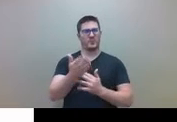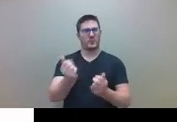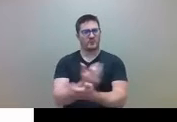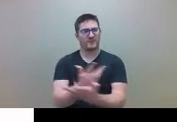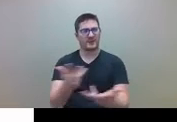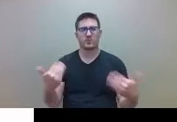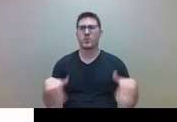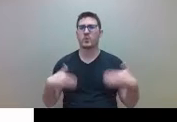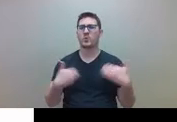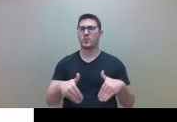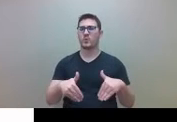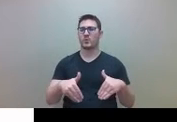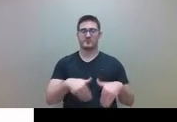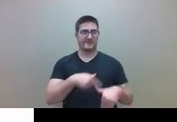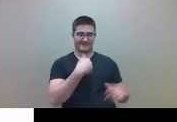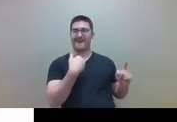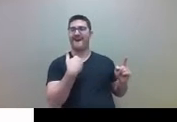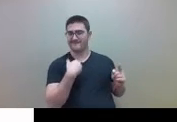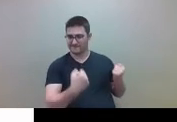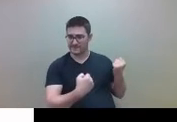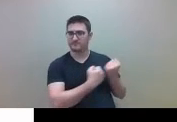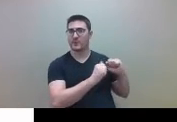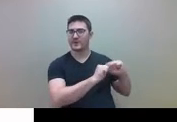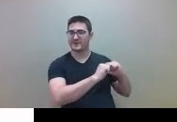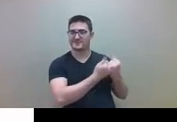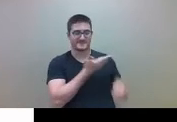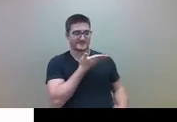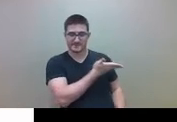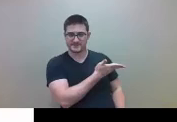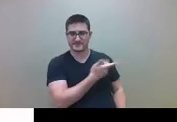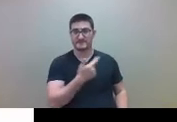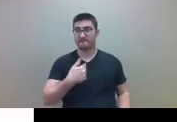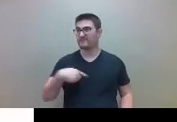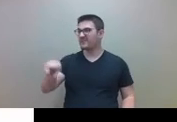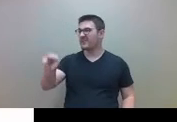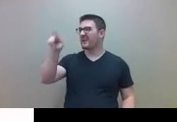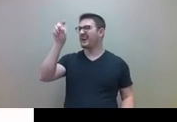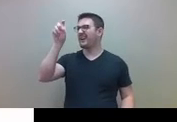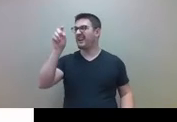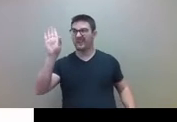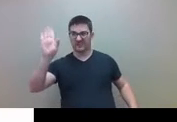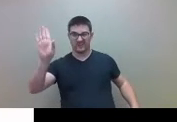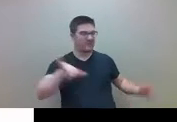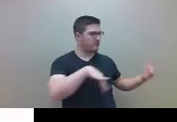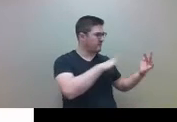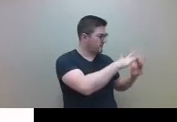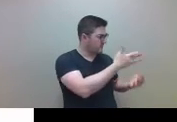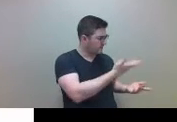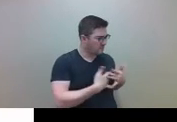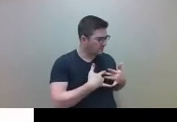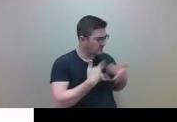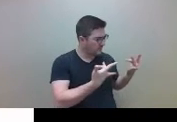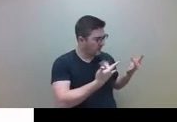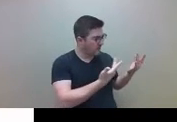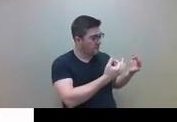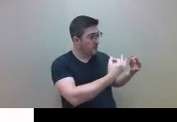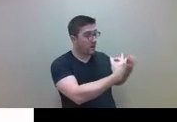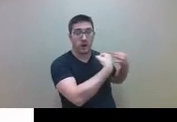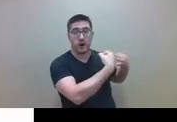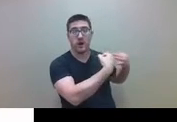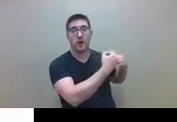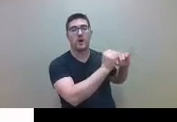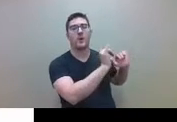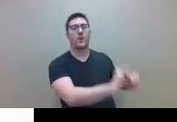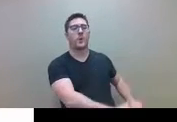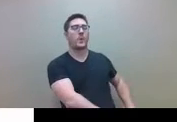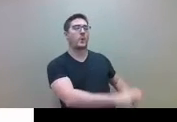in your back pocket so that you can contact them anytime to get the right information. Okay, and we